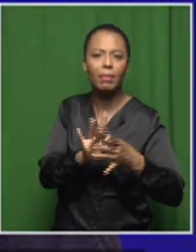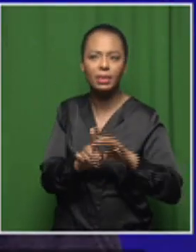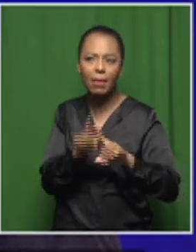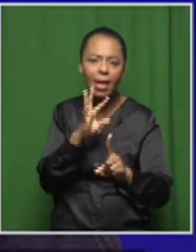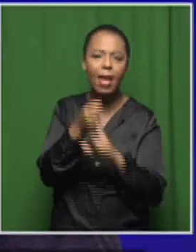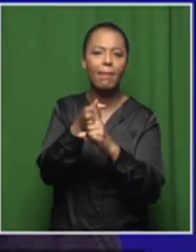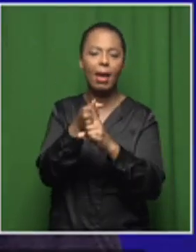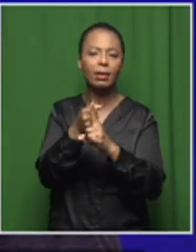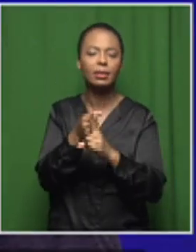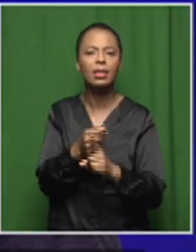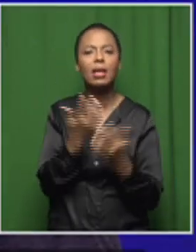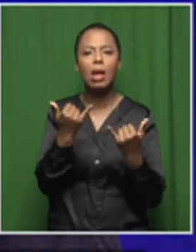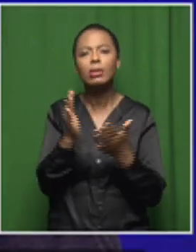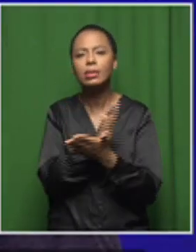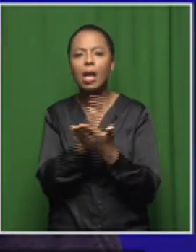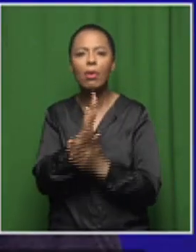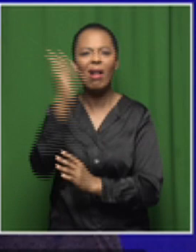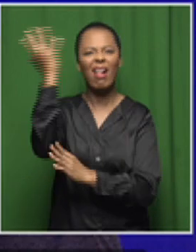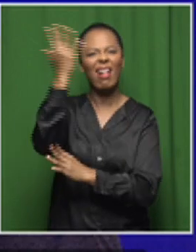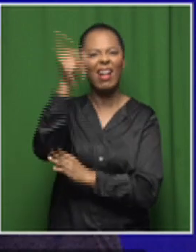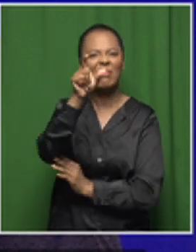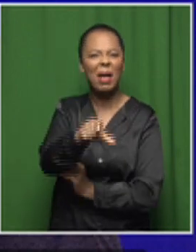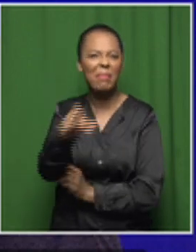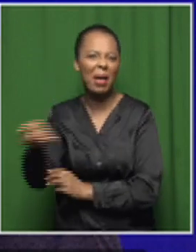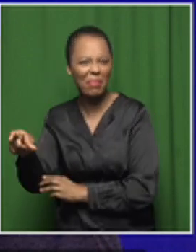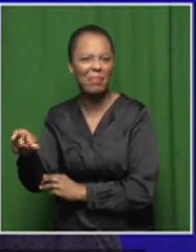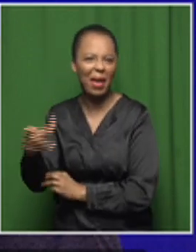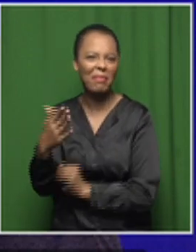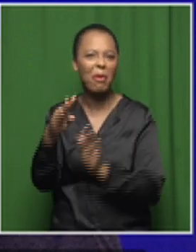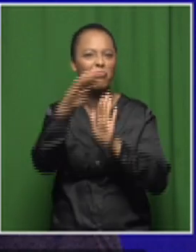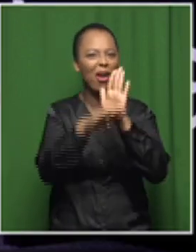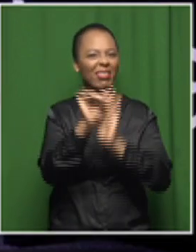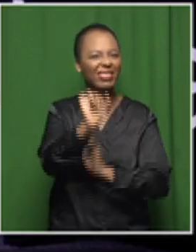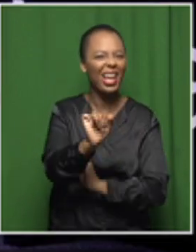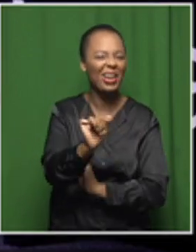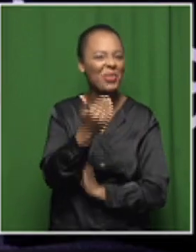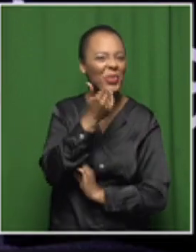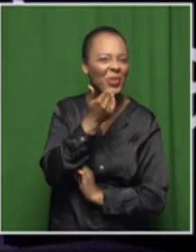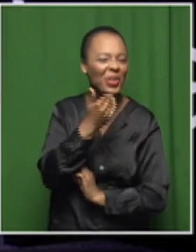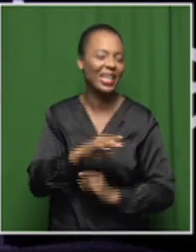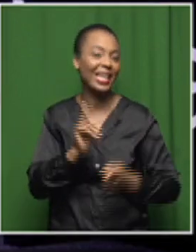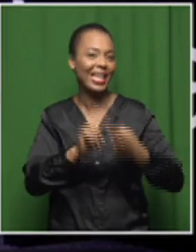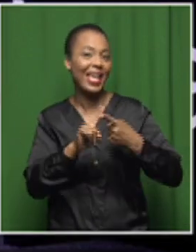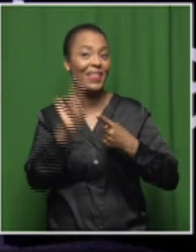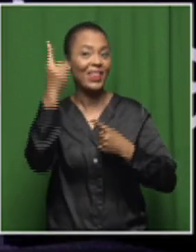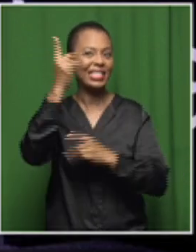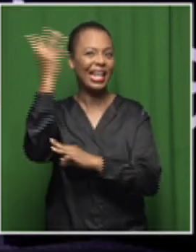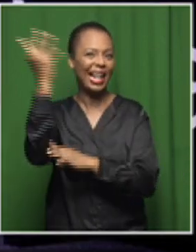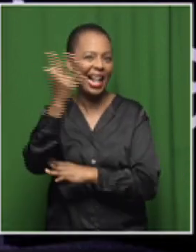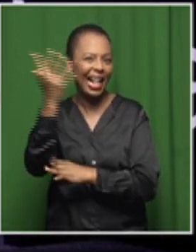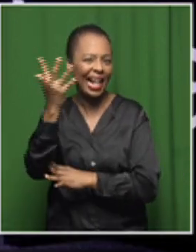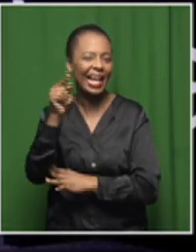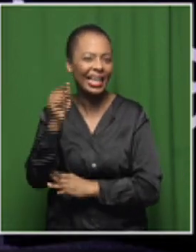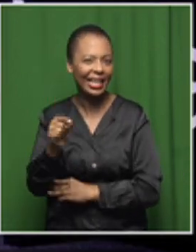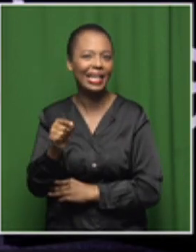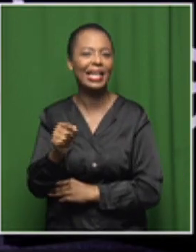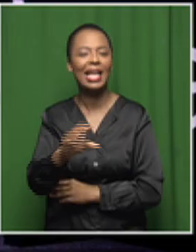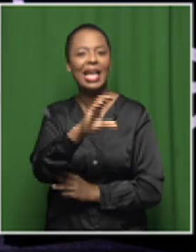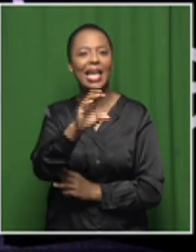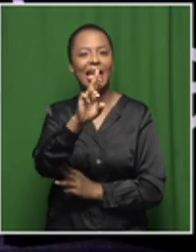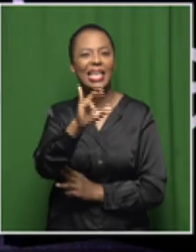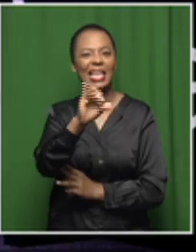tell us about some of the speakers on the lineup? Who are we looking forward to? I'm really looking forward to the first speaker to begin with, Crispin